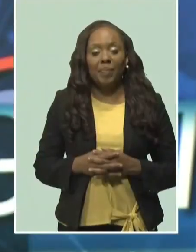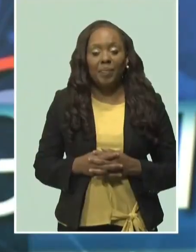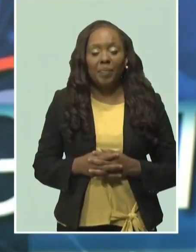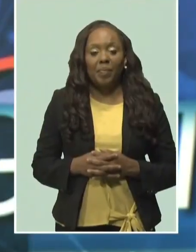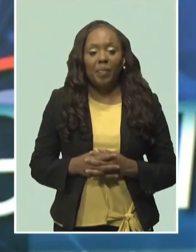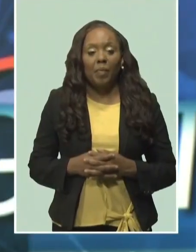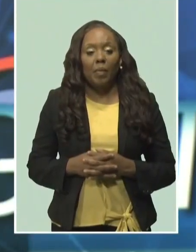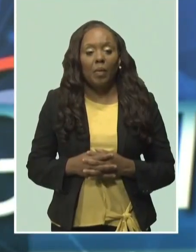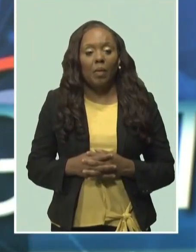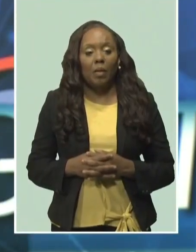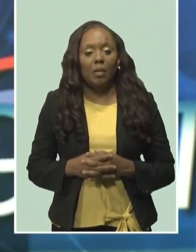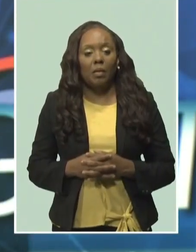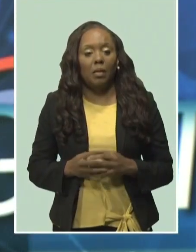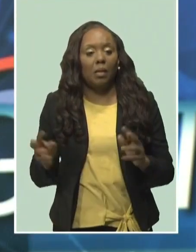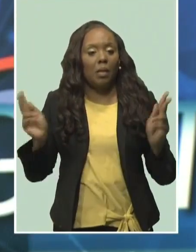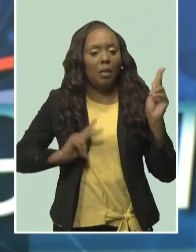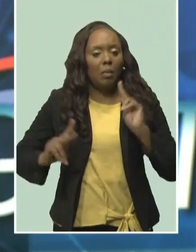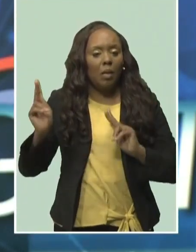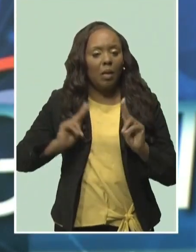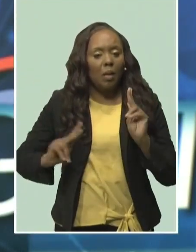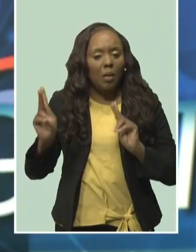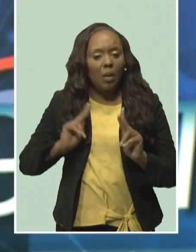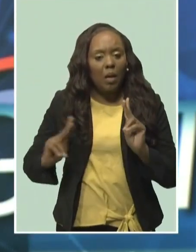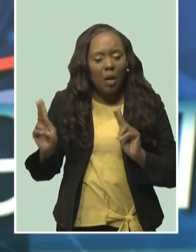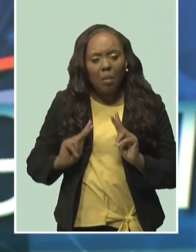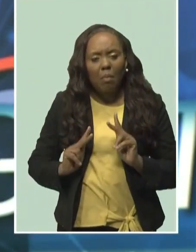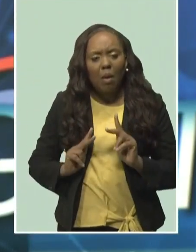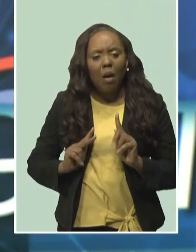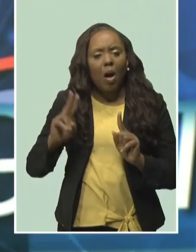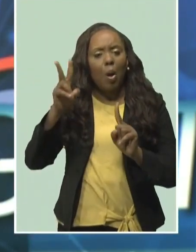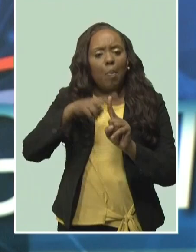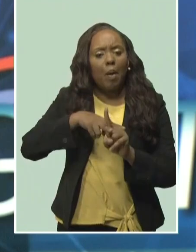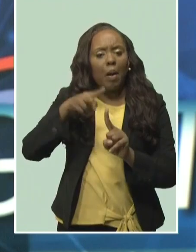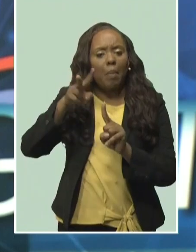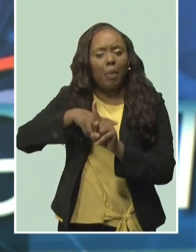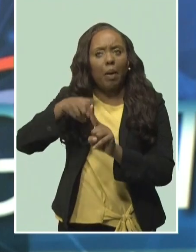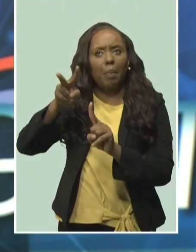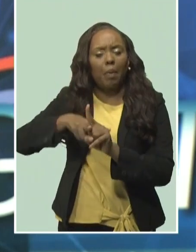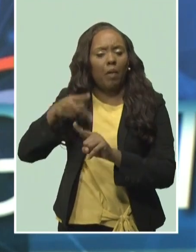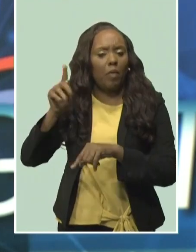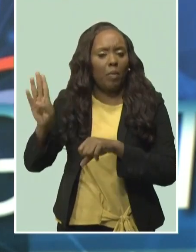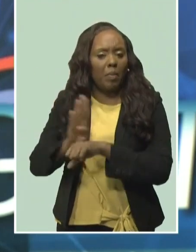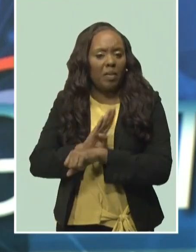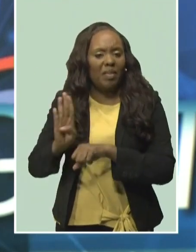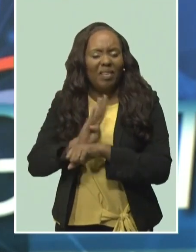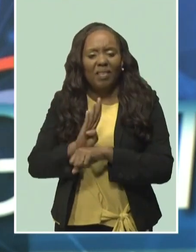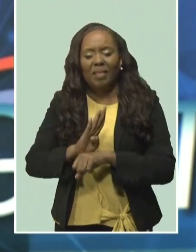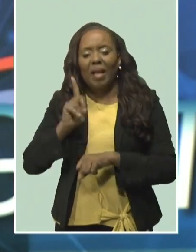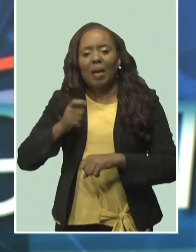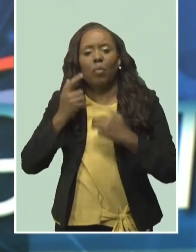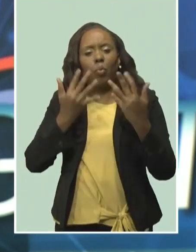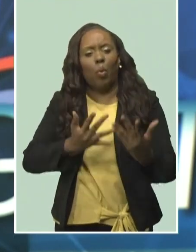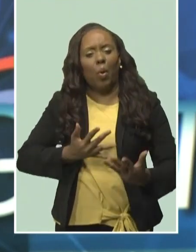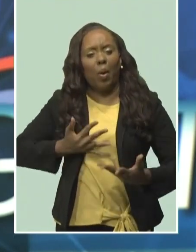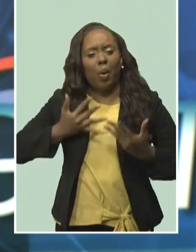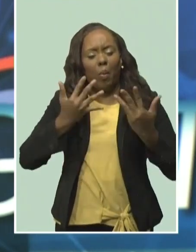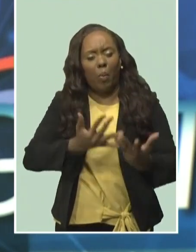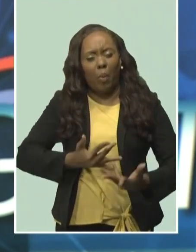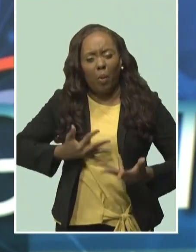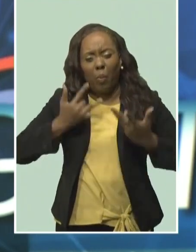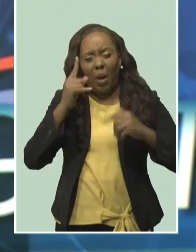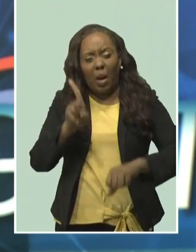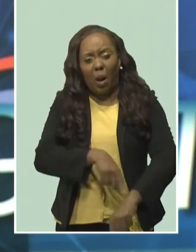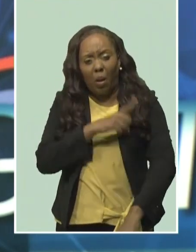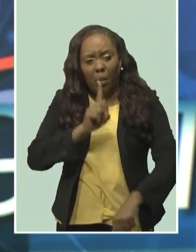The days of extensive delays relating to business applications are numbered and coming to an end. That's the word from Business Development